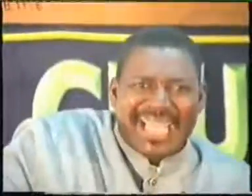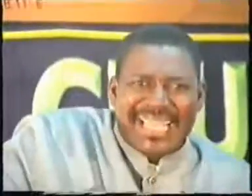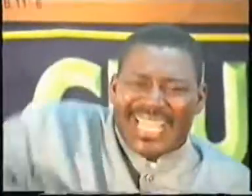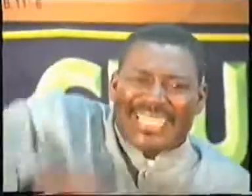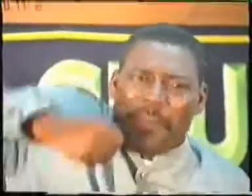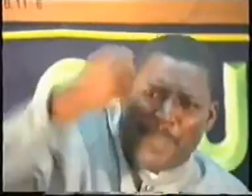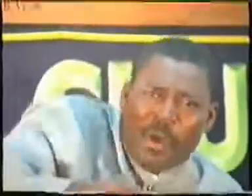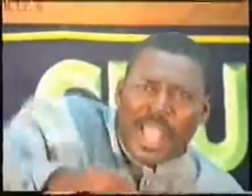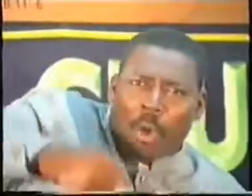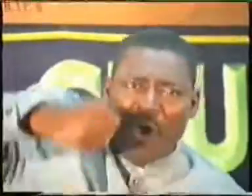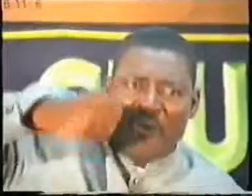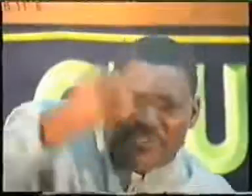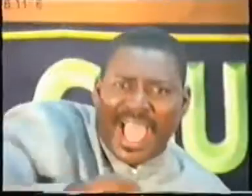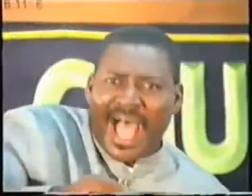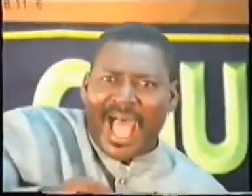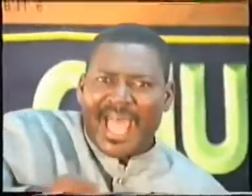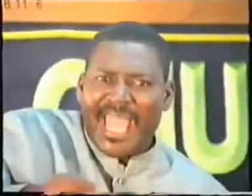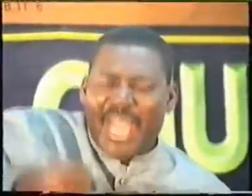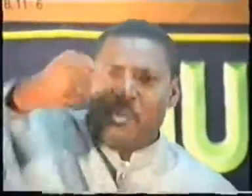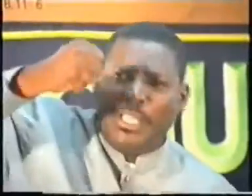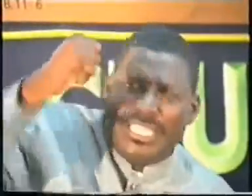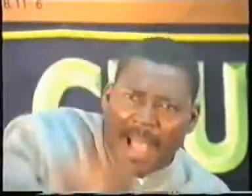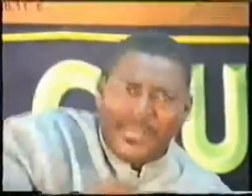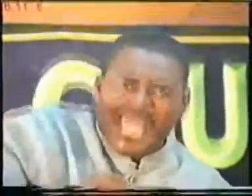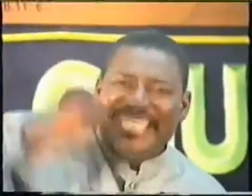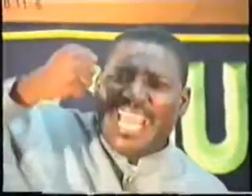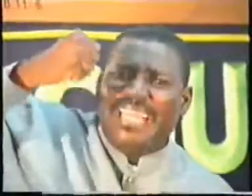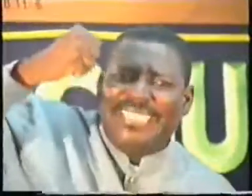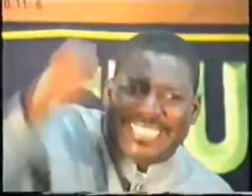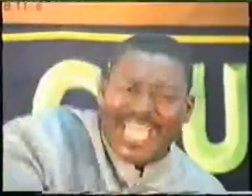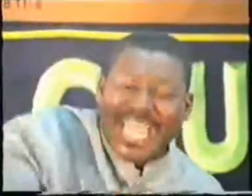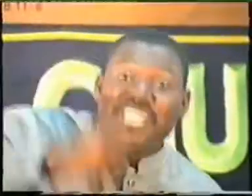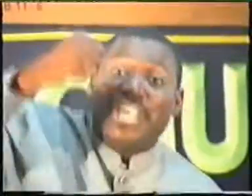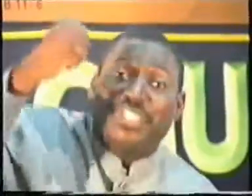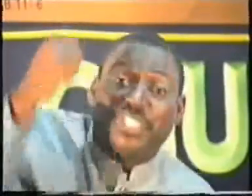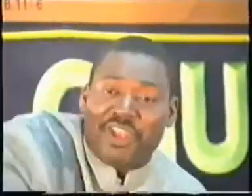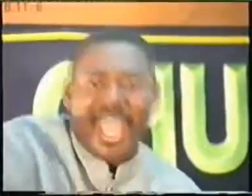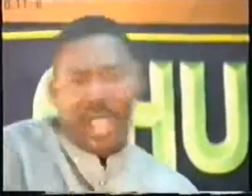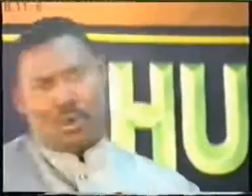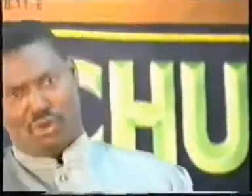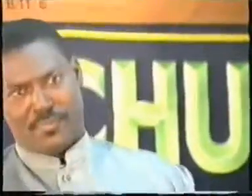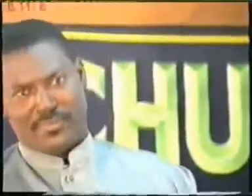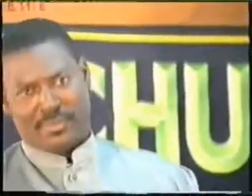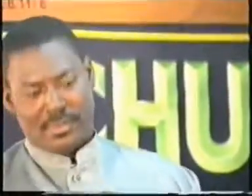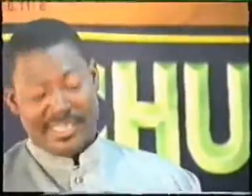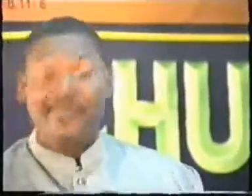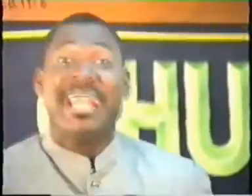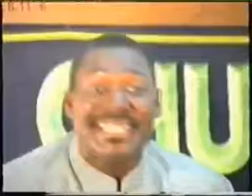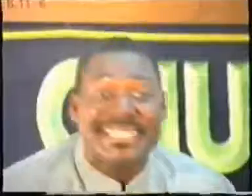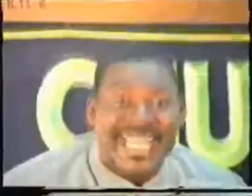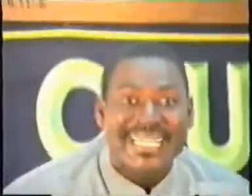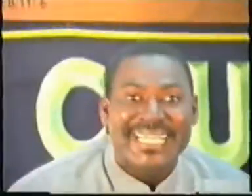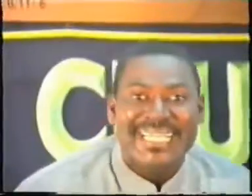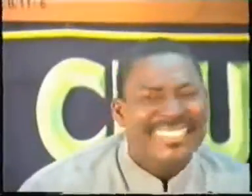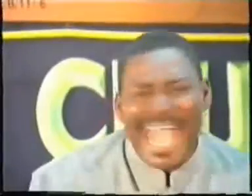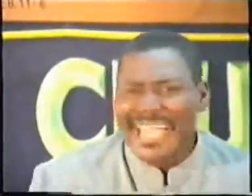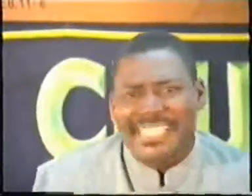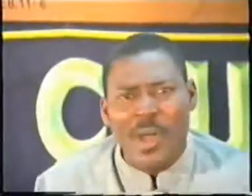car, Yadipa, when you go for Fia. Any munyam, any anije, any inshra, and was so. You make an